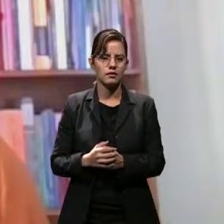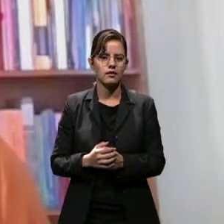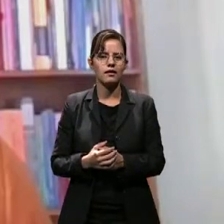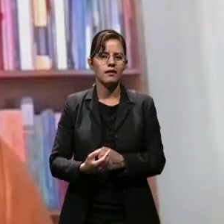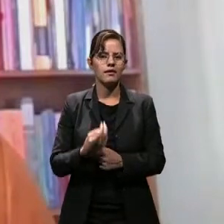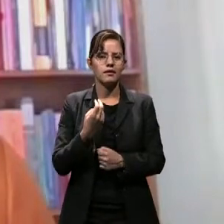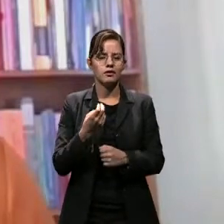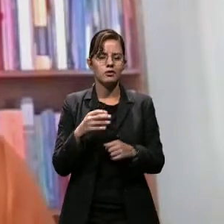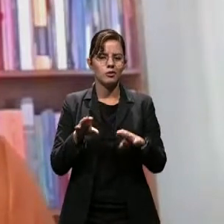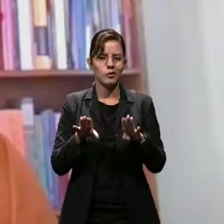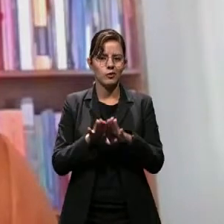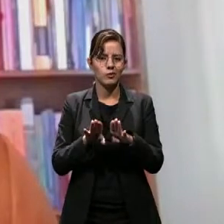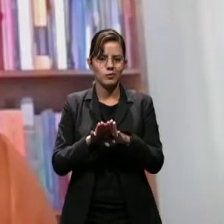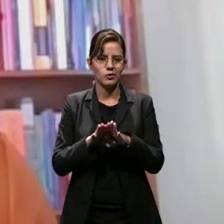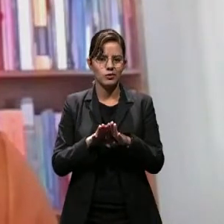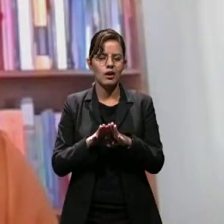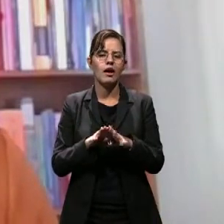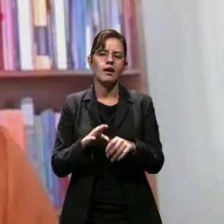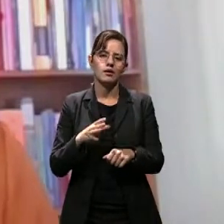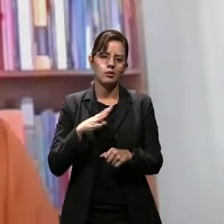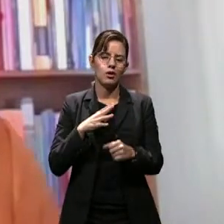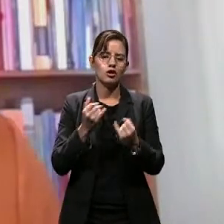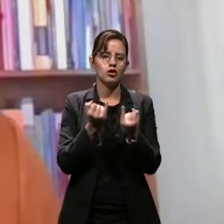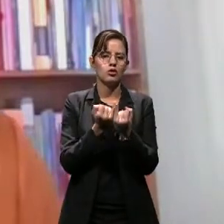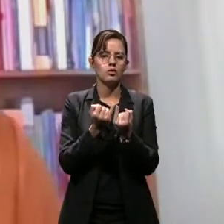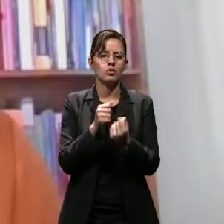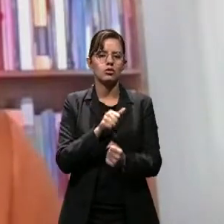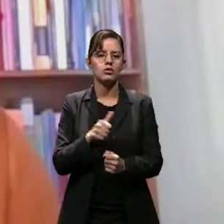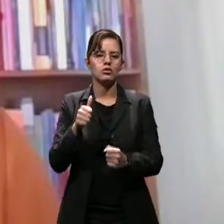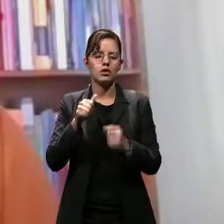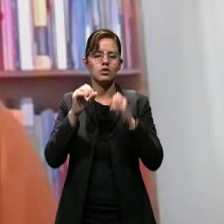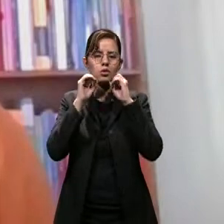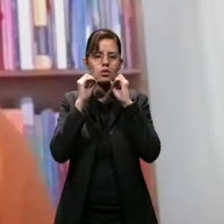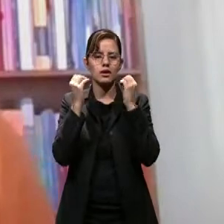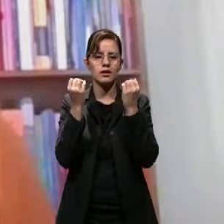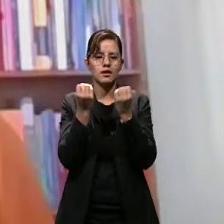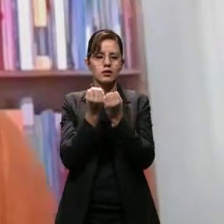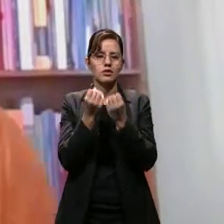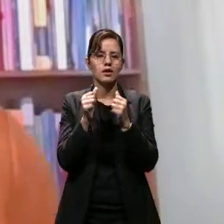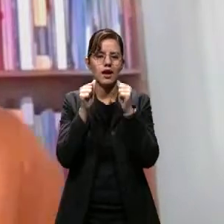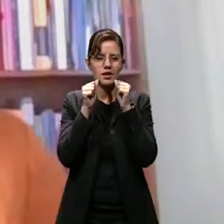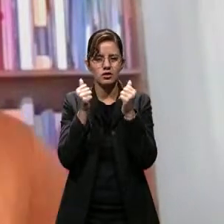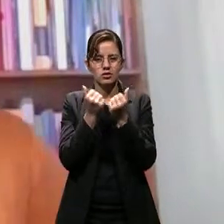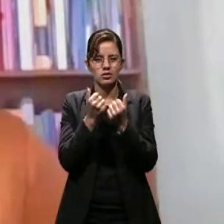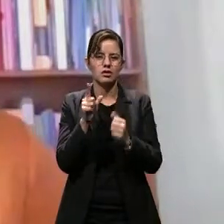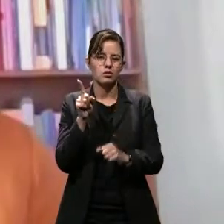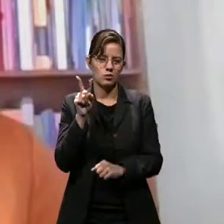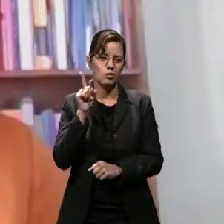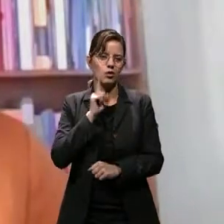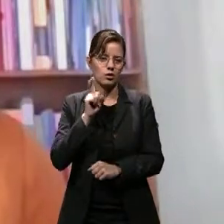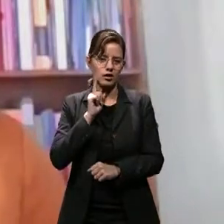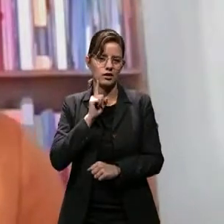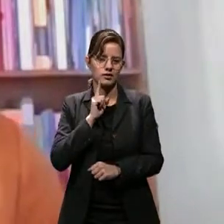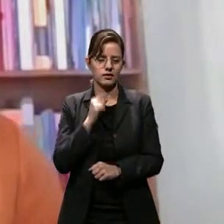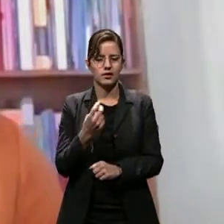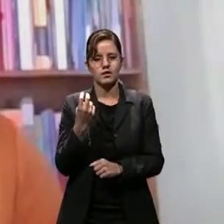has been result of the mobilization of women's organizations.